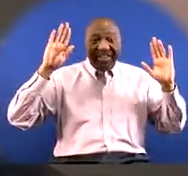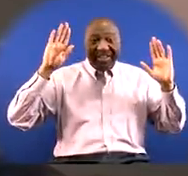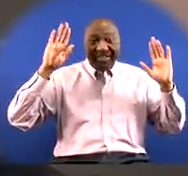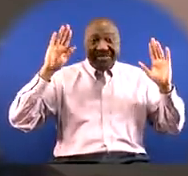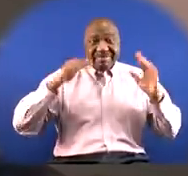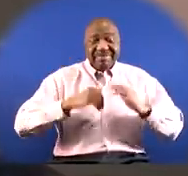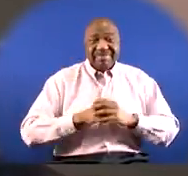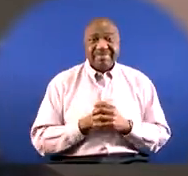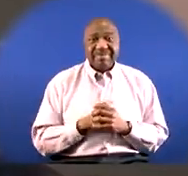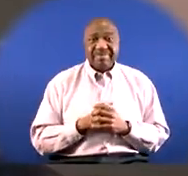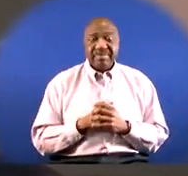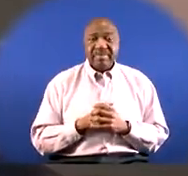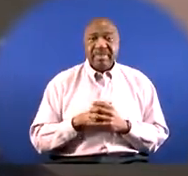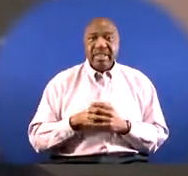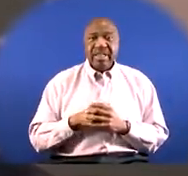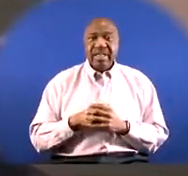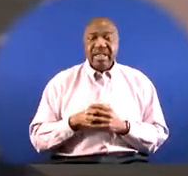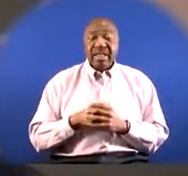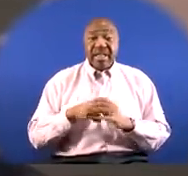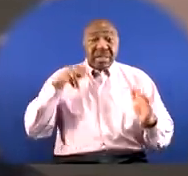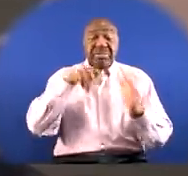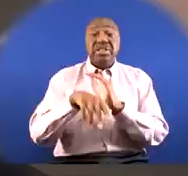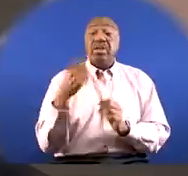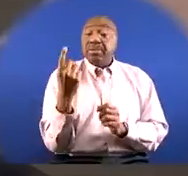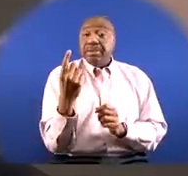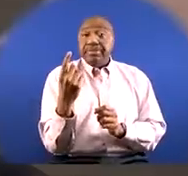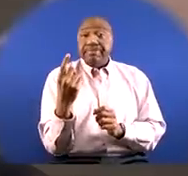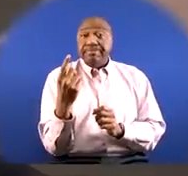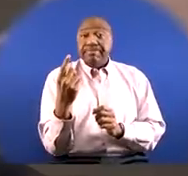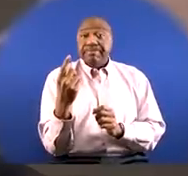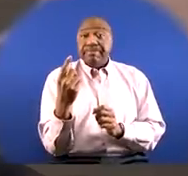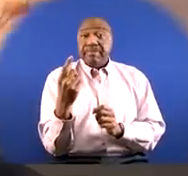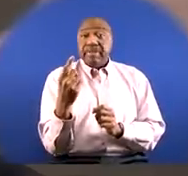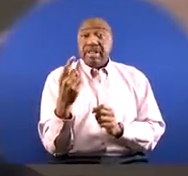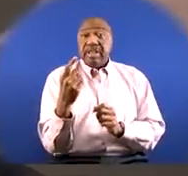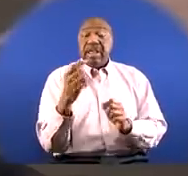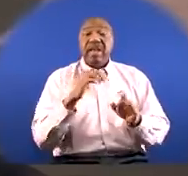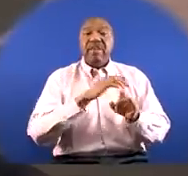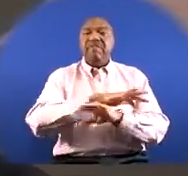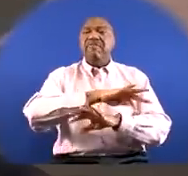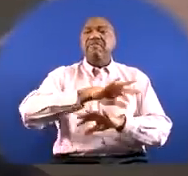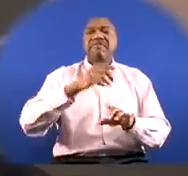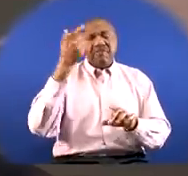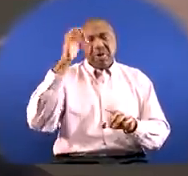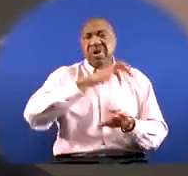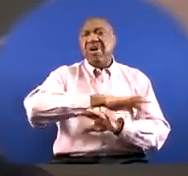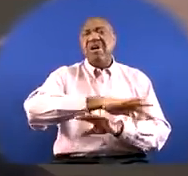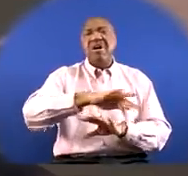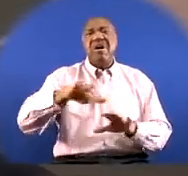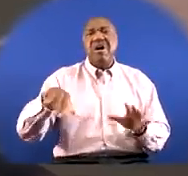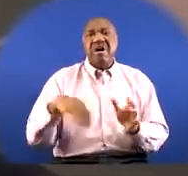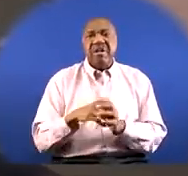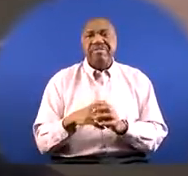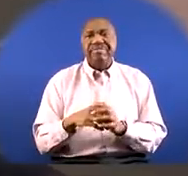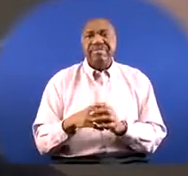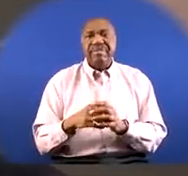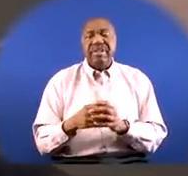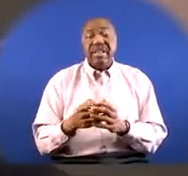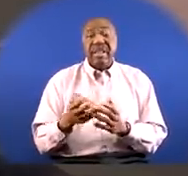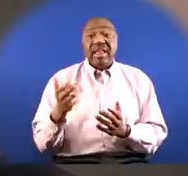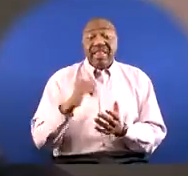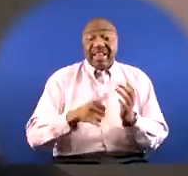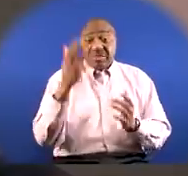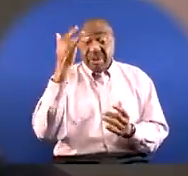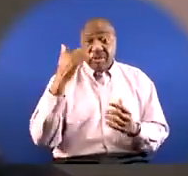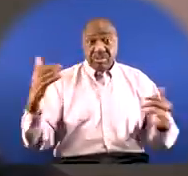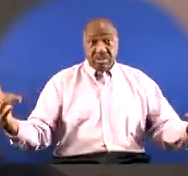was slain once and for all. Today, that's our sole purpose